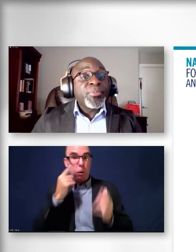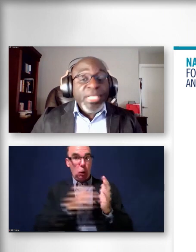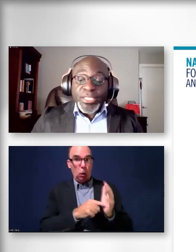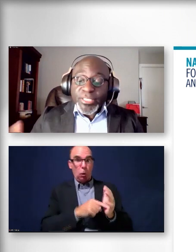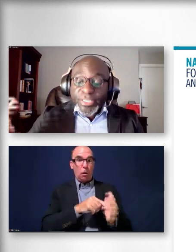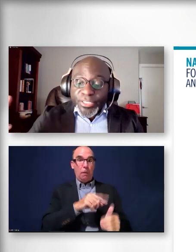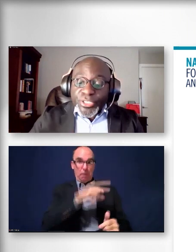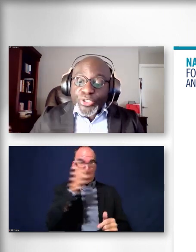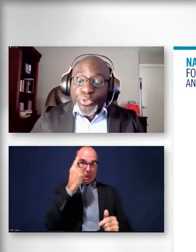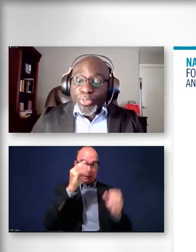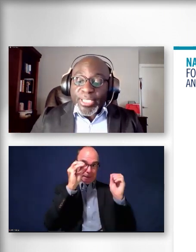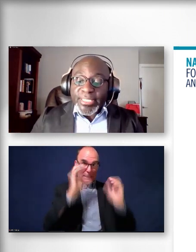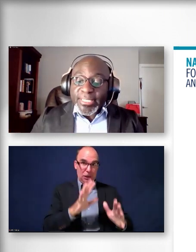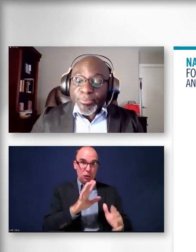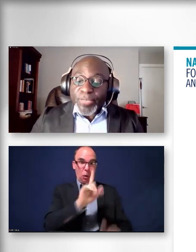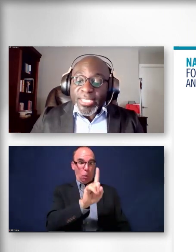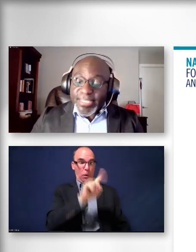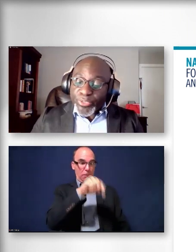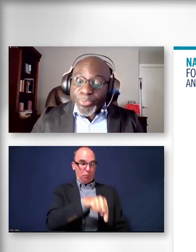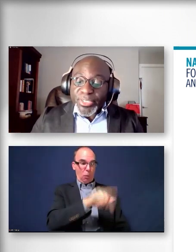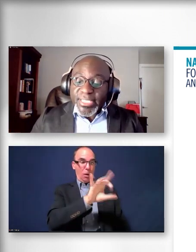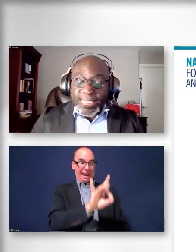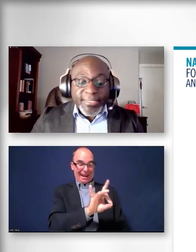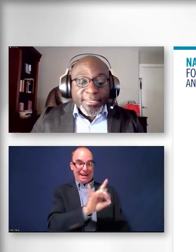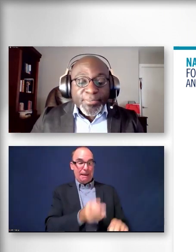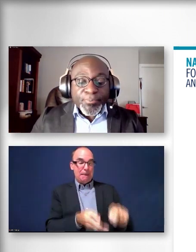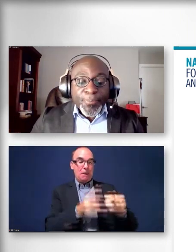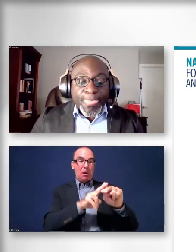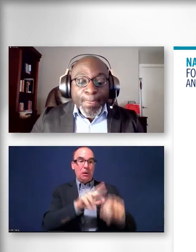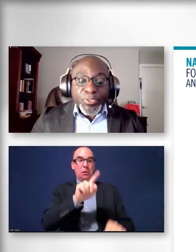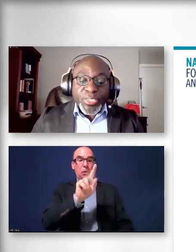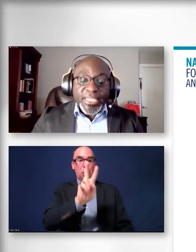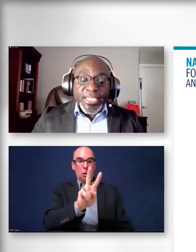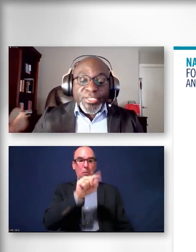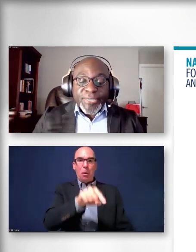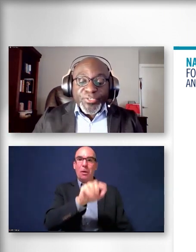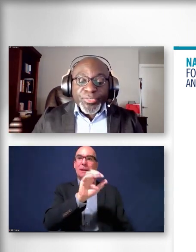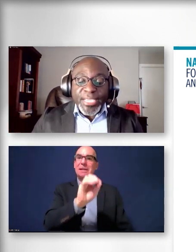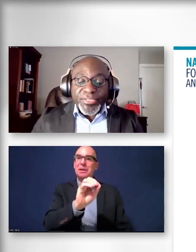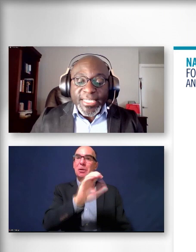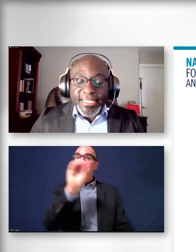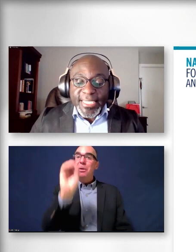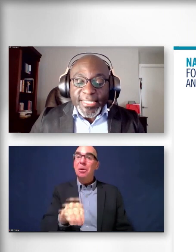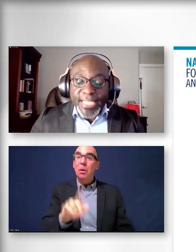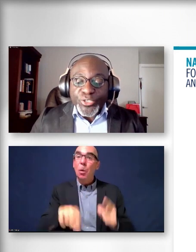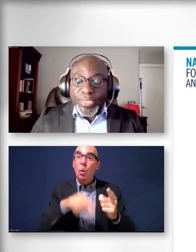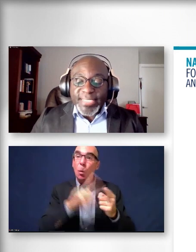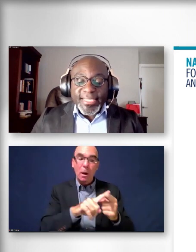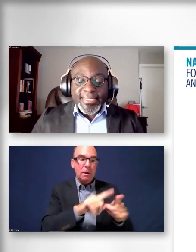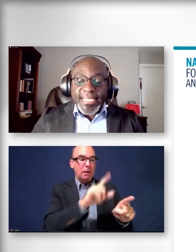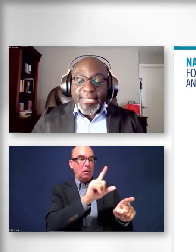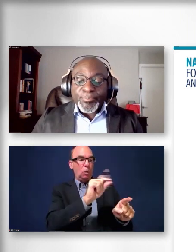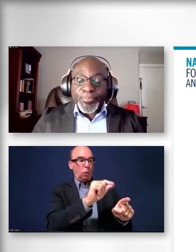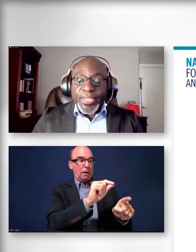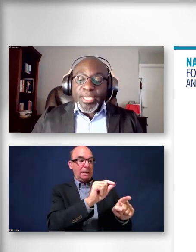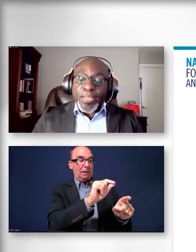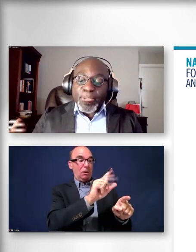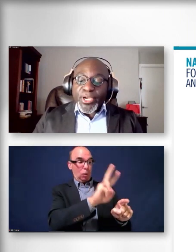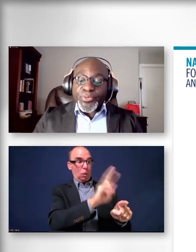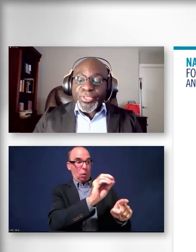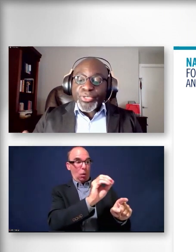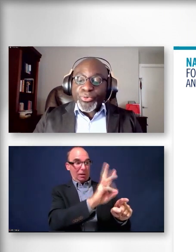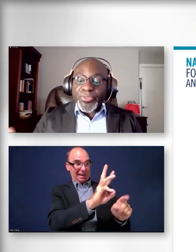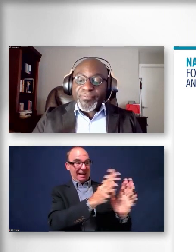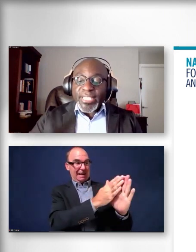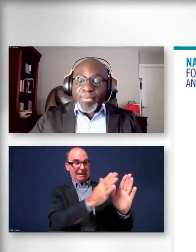1.8 to 2.0% between the years of 2006 and 2016,